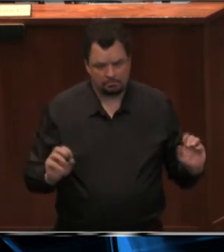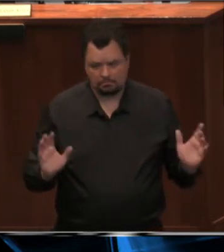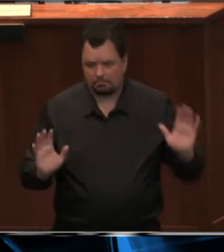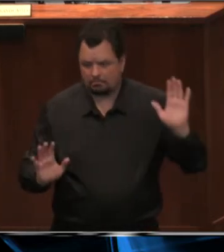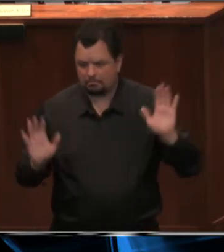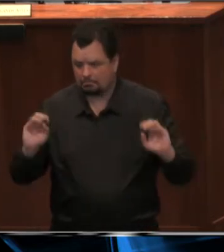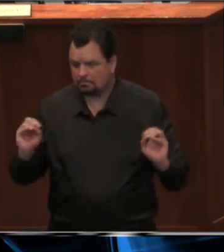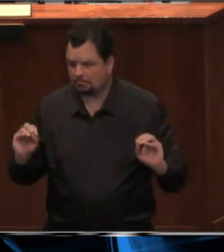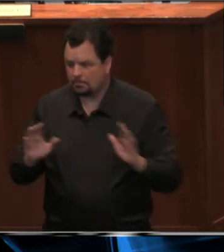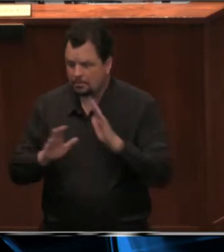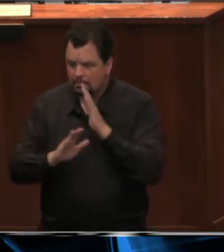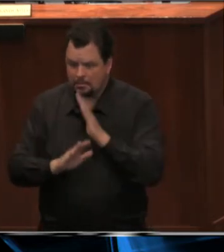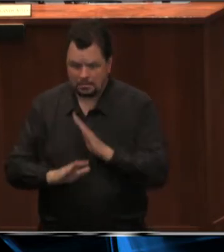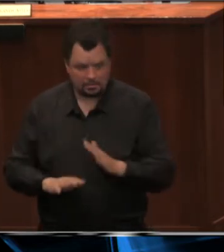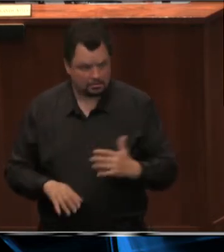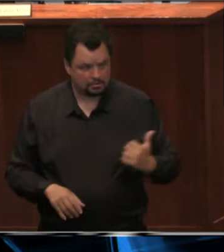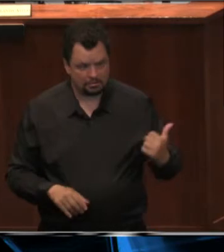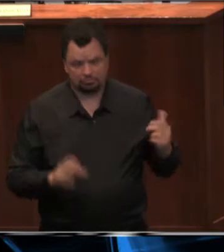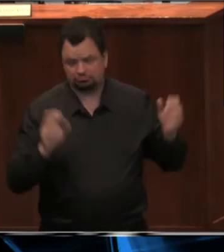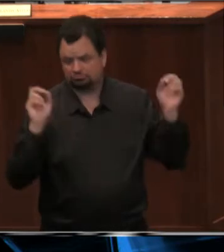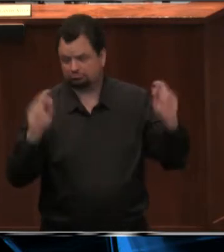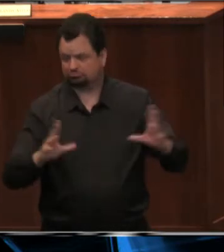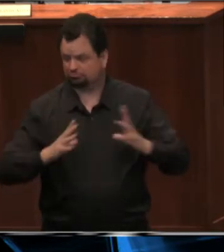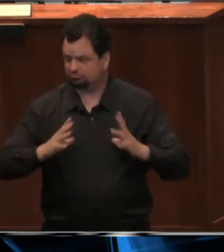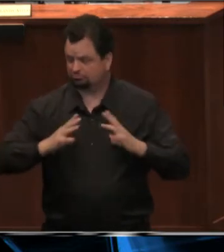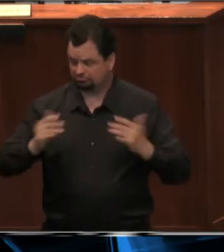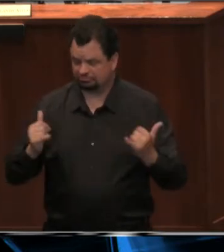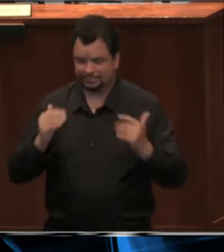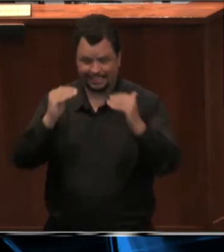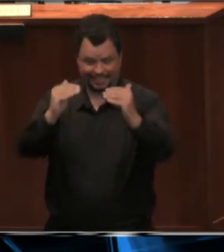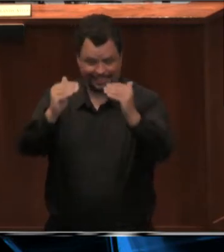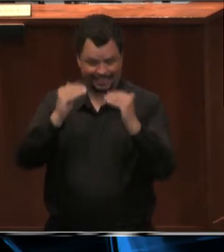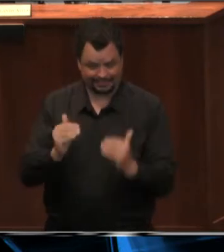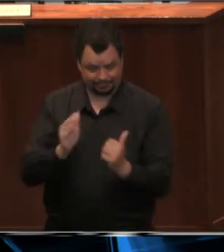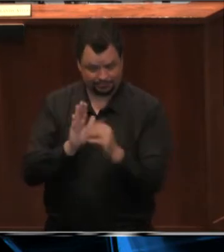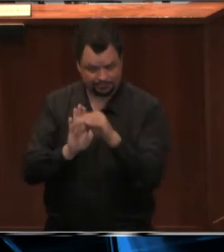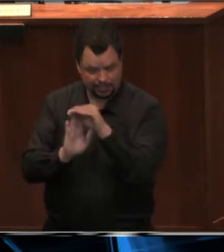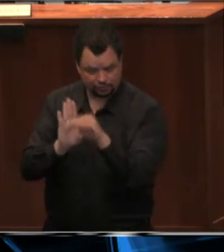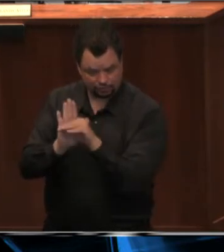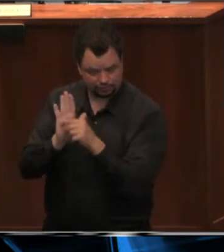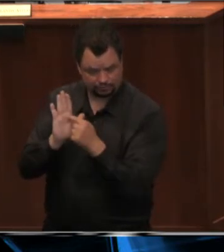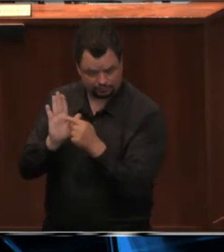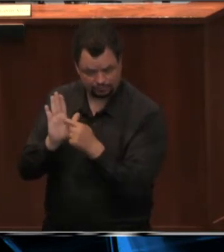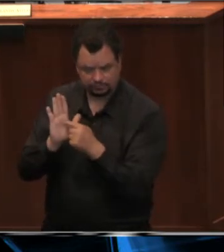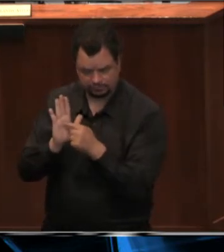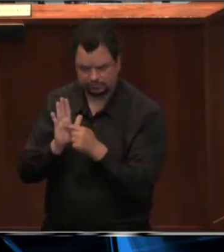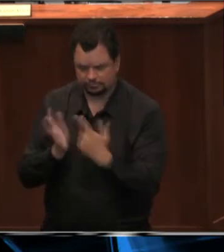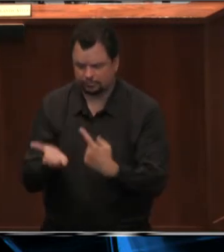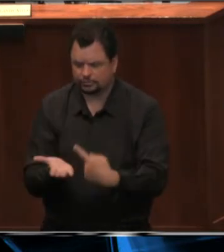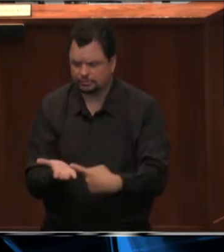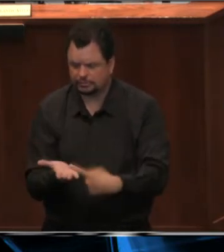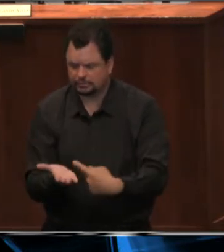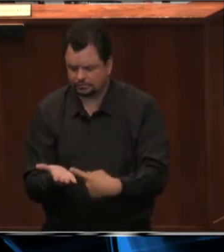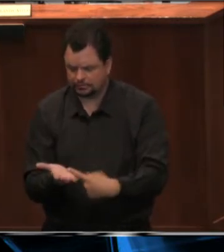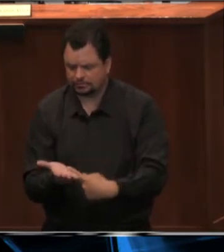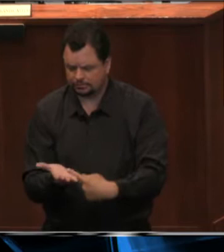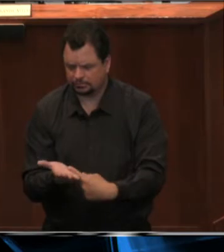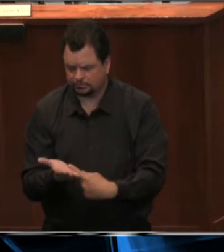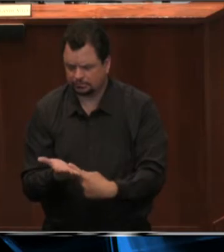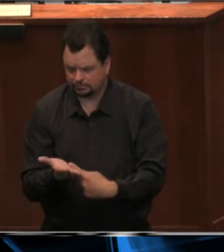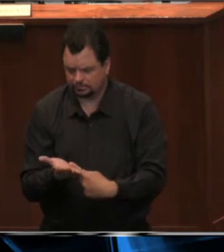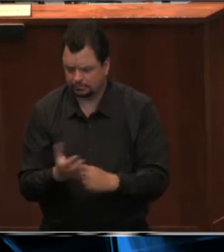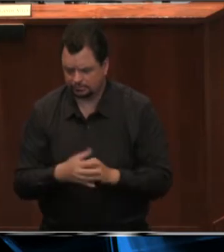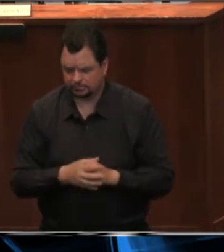Okay, so the next item on the agenda is approval of minutes, and that's an action item, so I need a motion to approve.